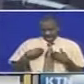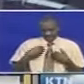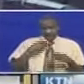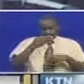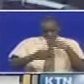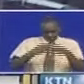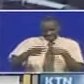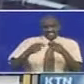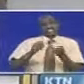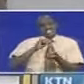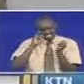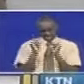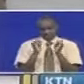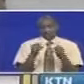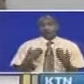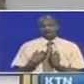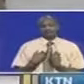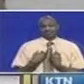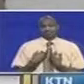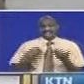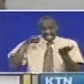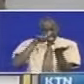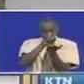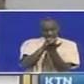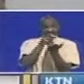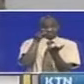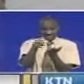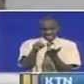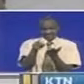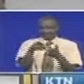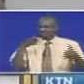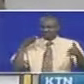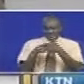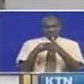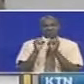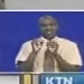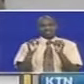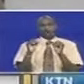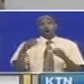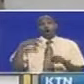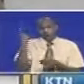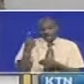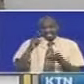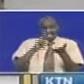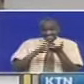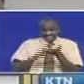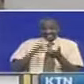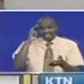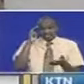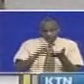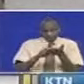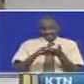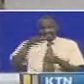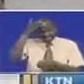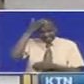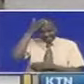and processes and all that. The airport is out of bound. Only registered, recognized